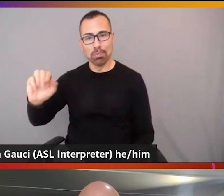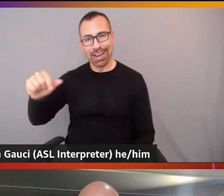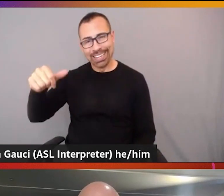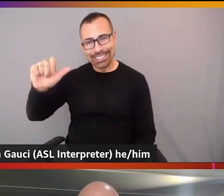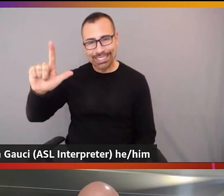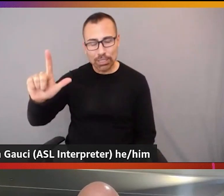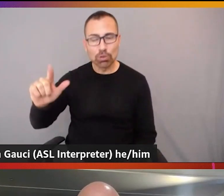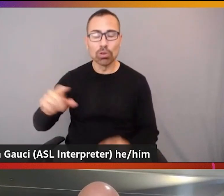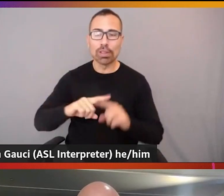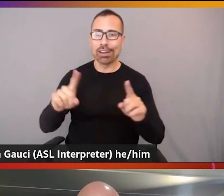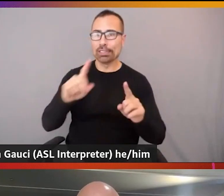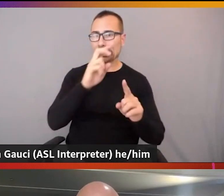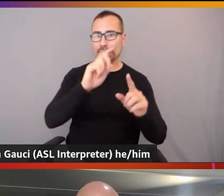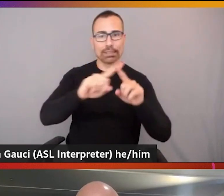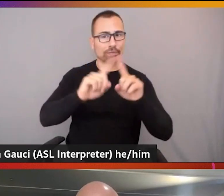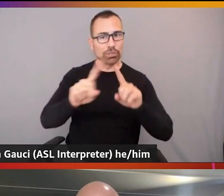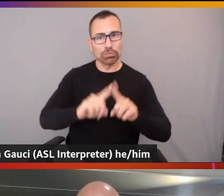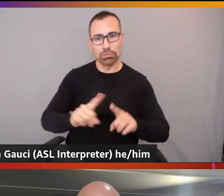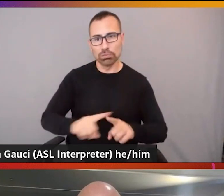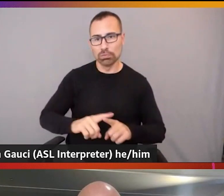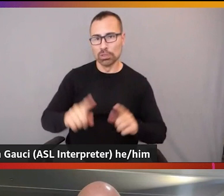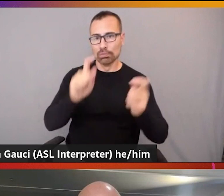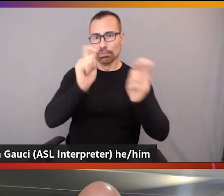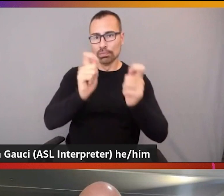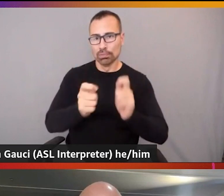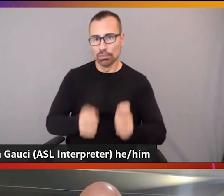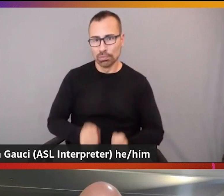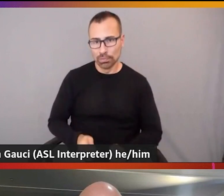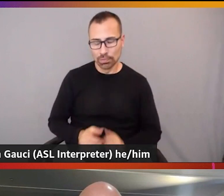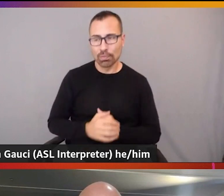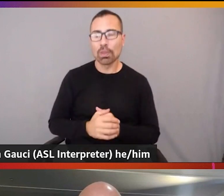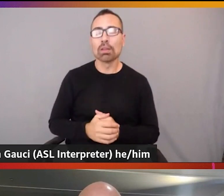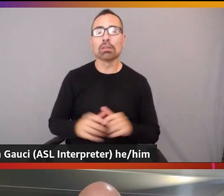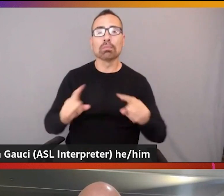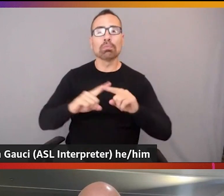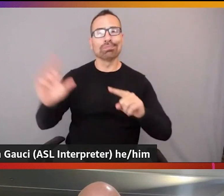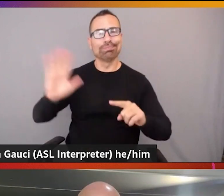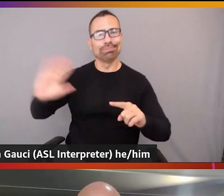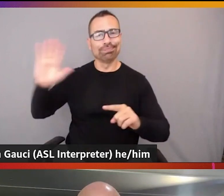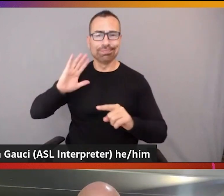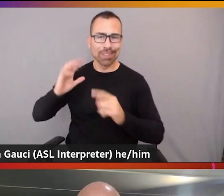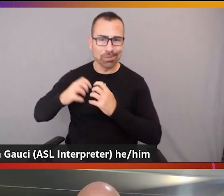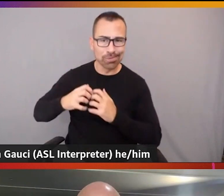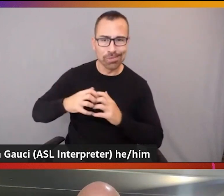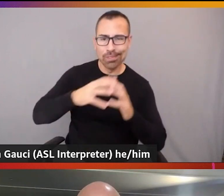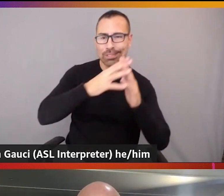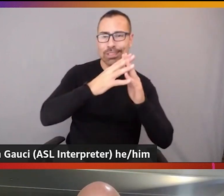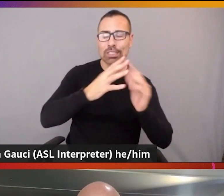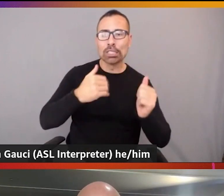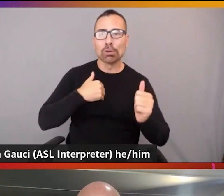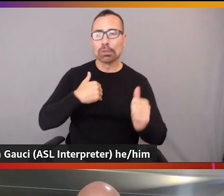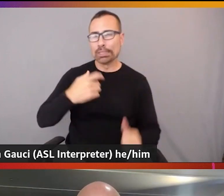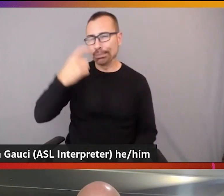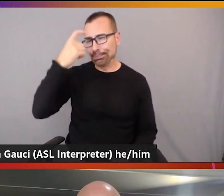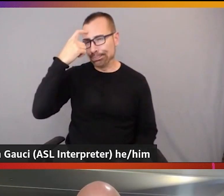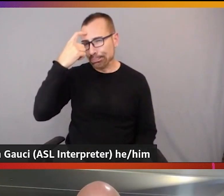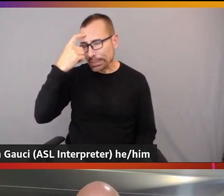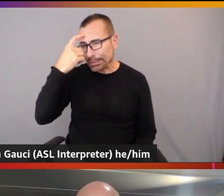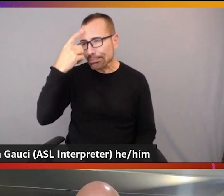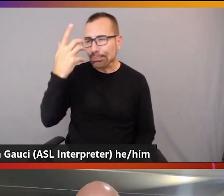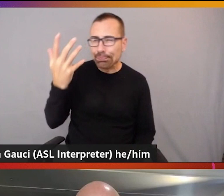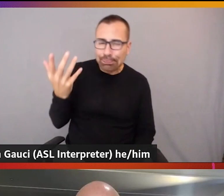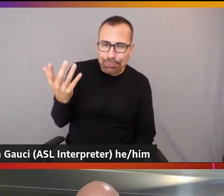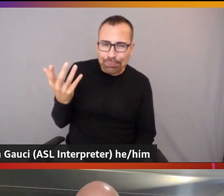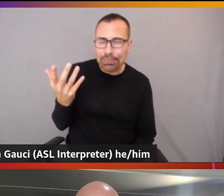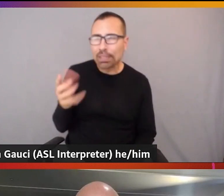of conversions today. And way back when we launched, there was a bit of a mentality in the market of the day that